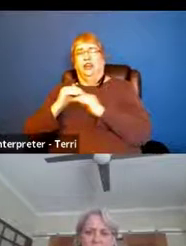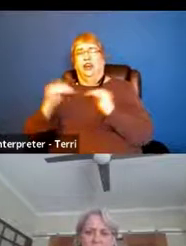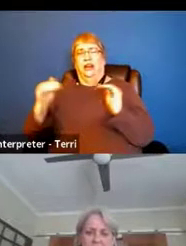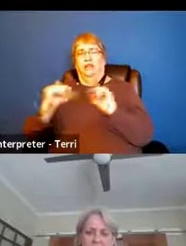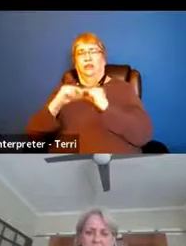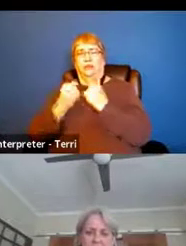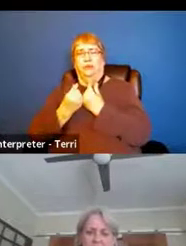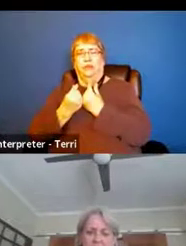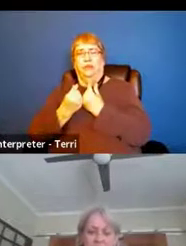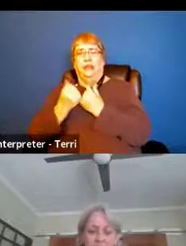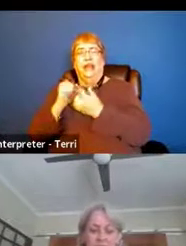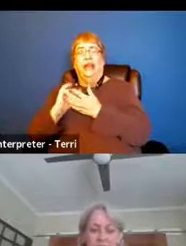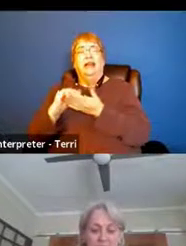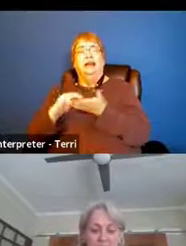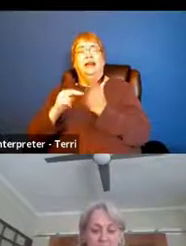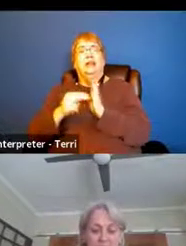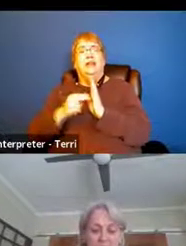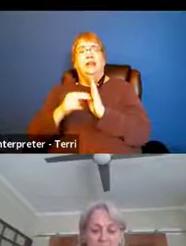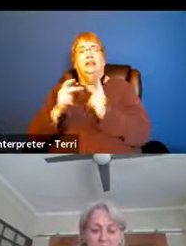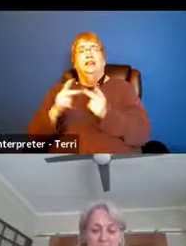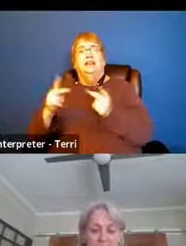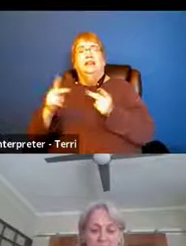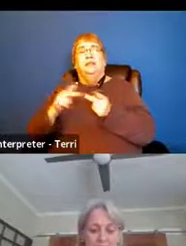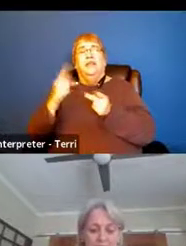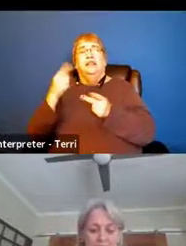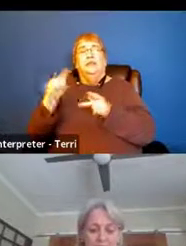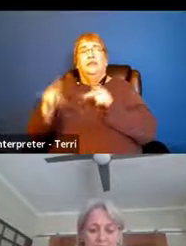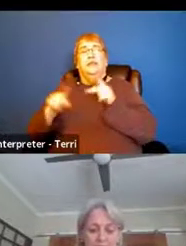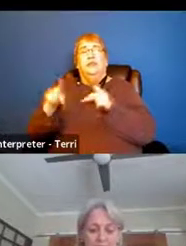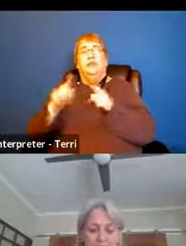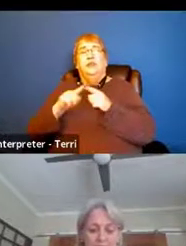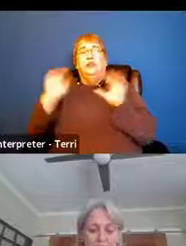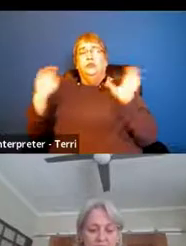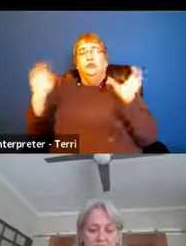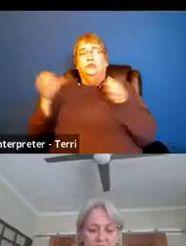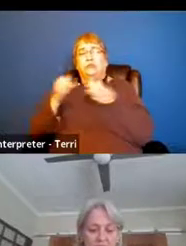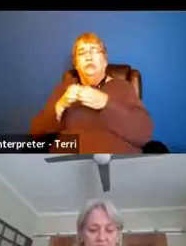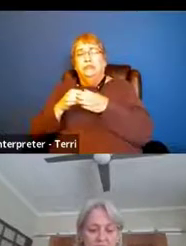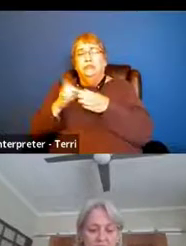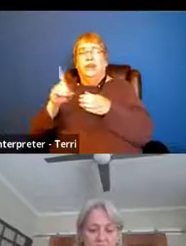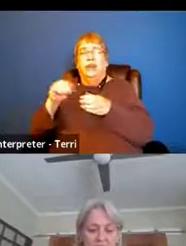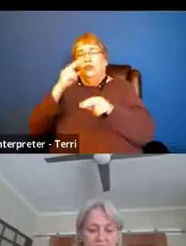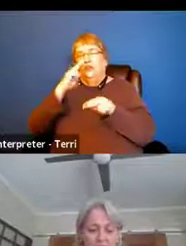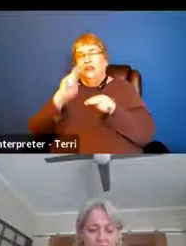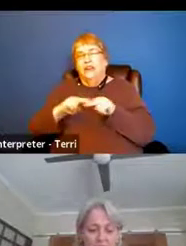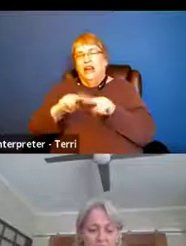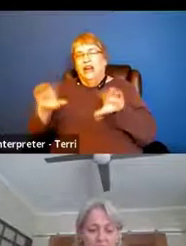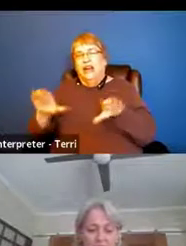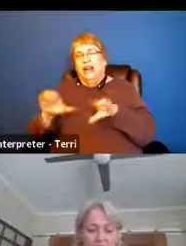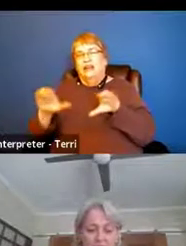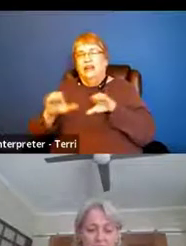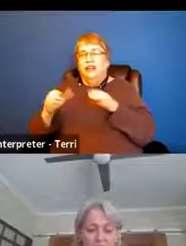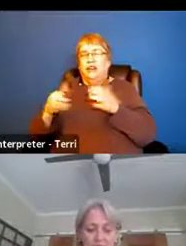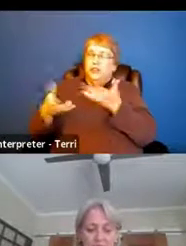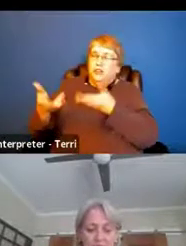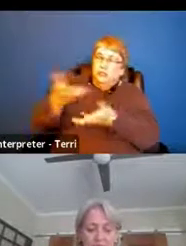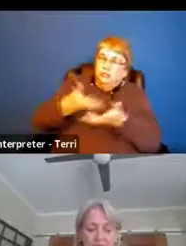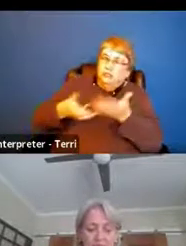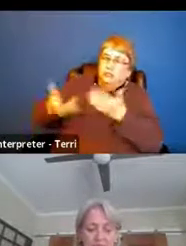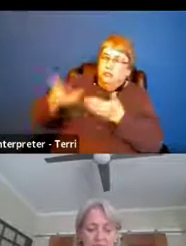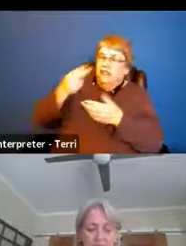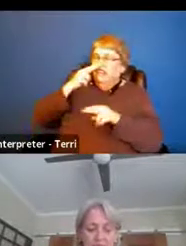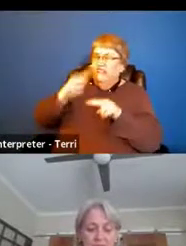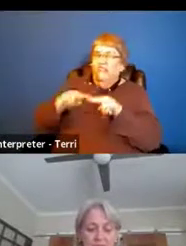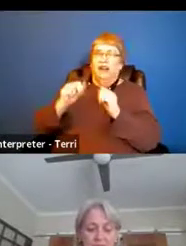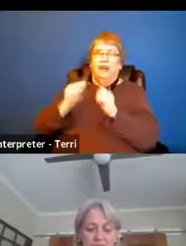just a place for folks to get together and do a fun activity and engage with their peers. So